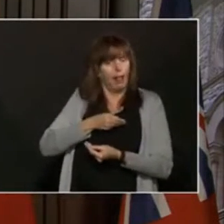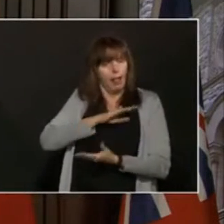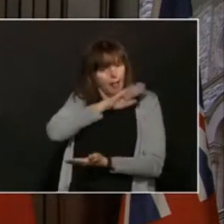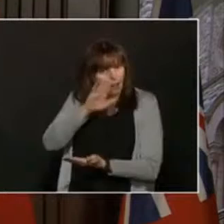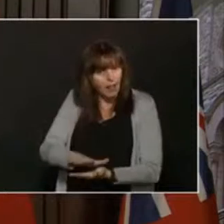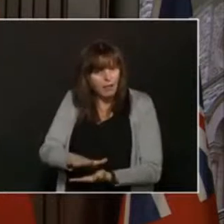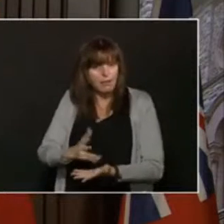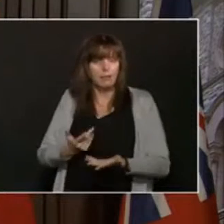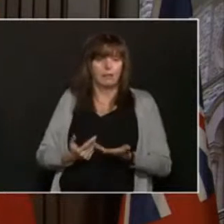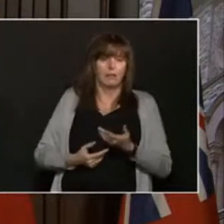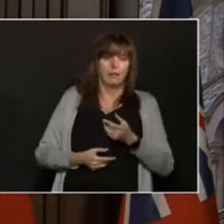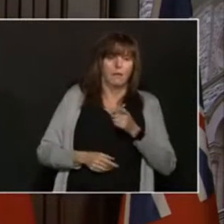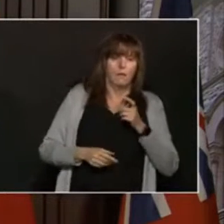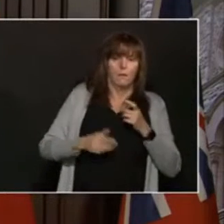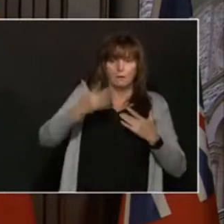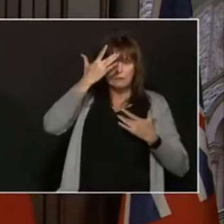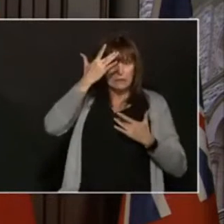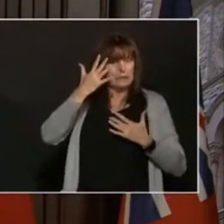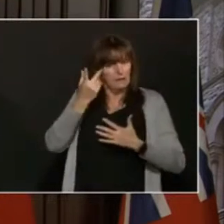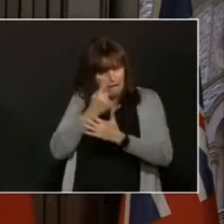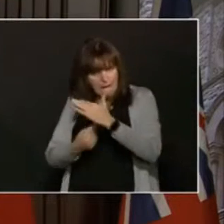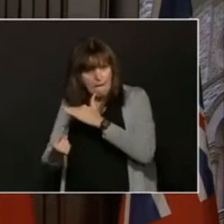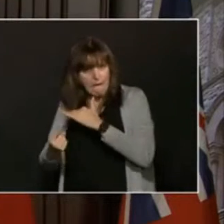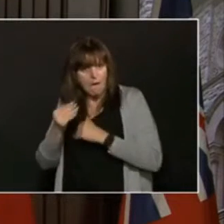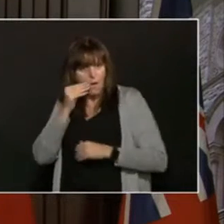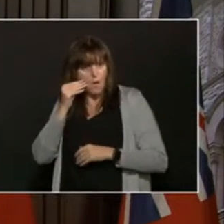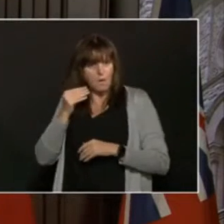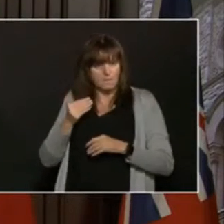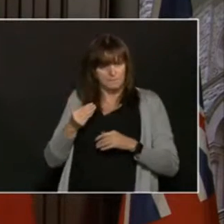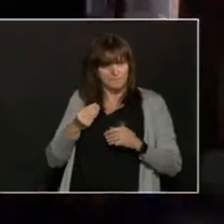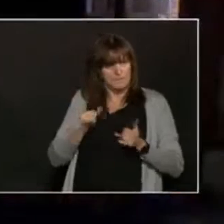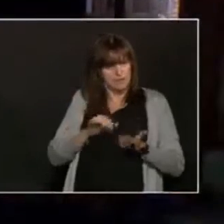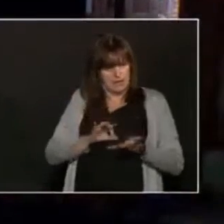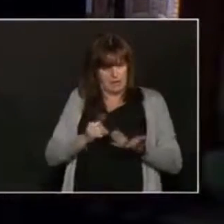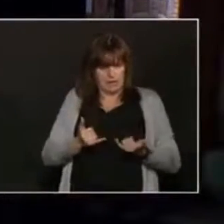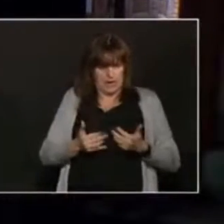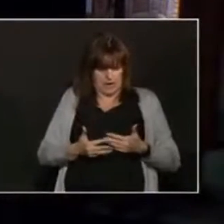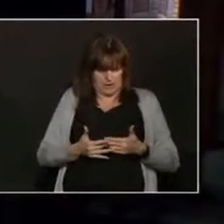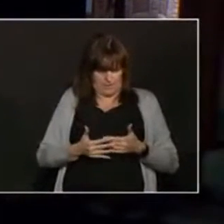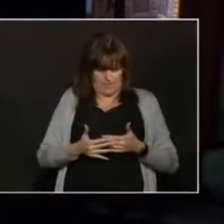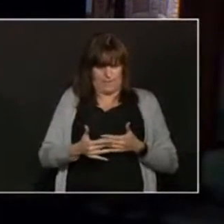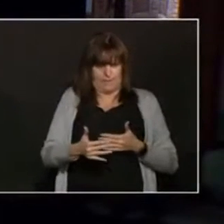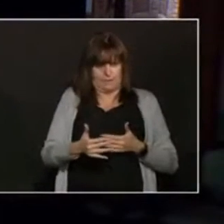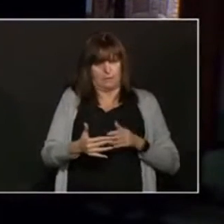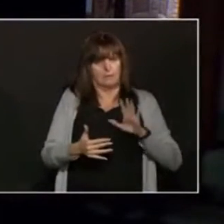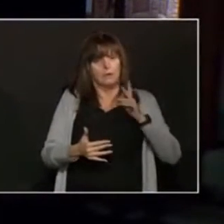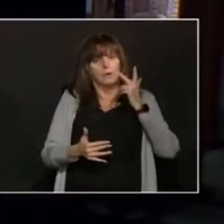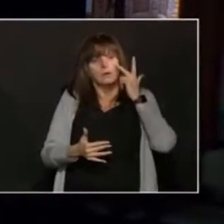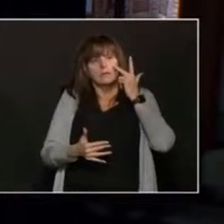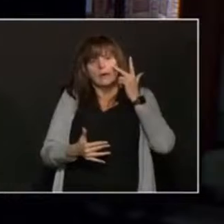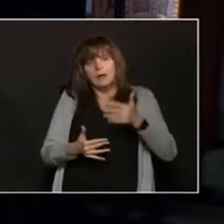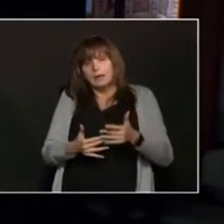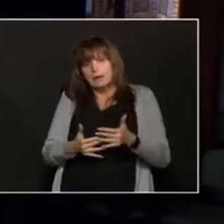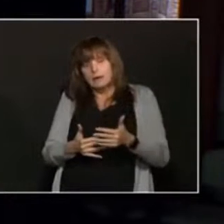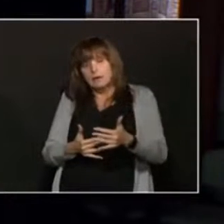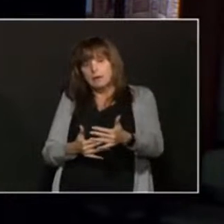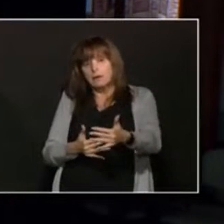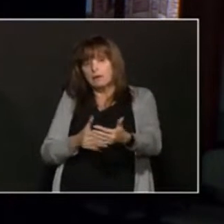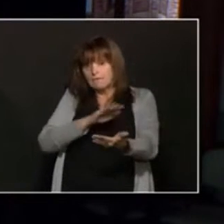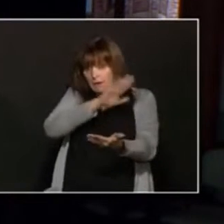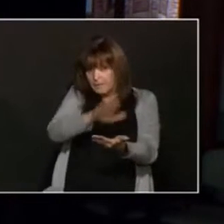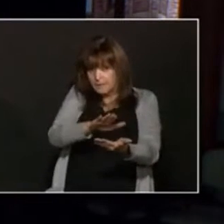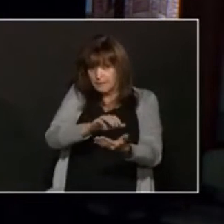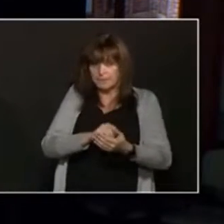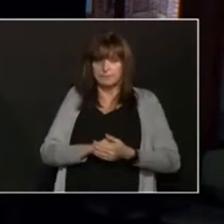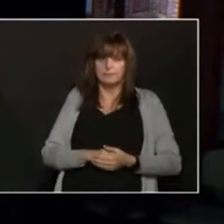up as case numbers. Follow up? Yeah, and just to follow up on again on the growth rate, but